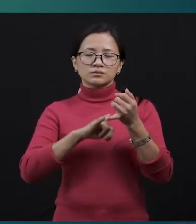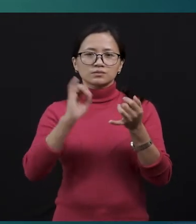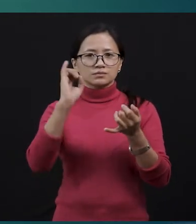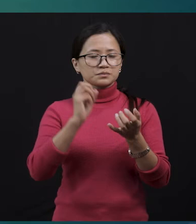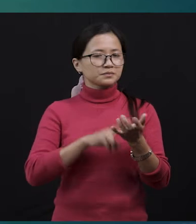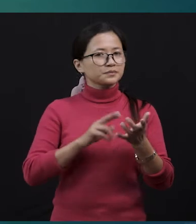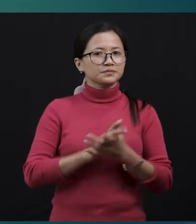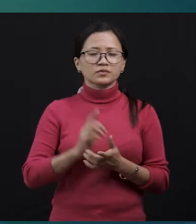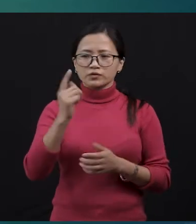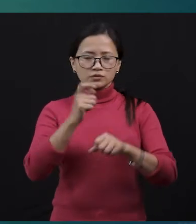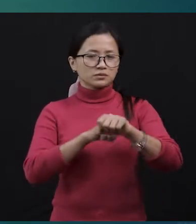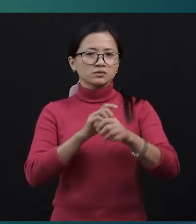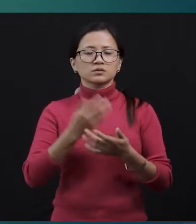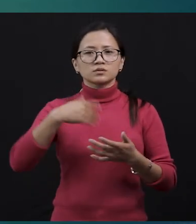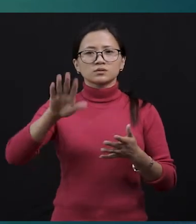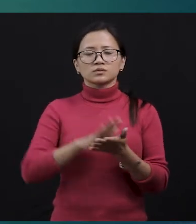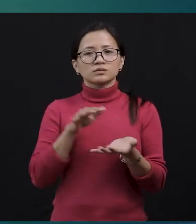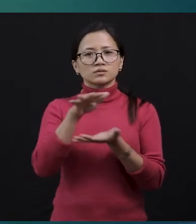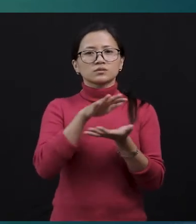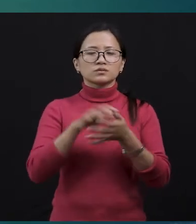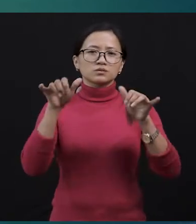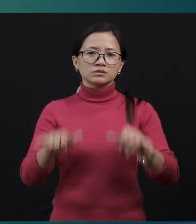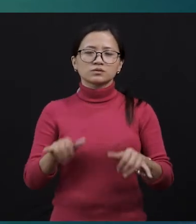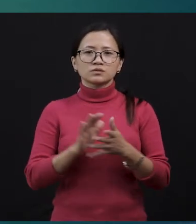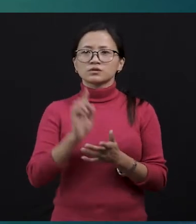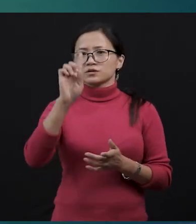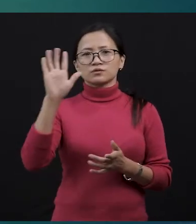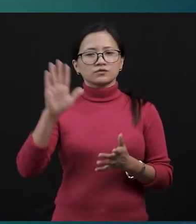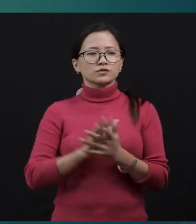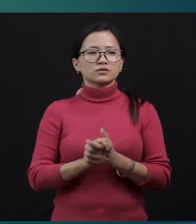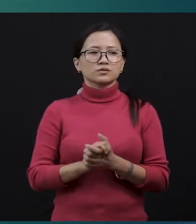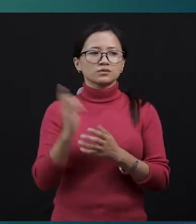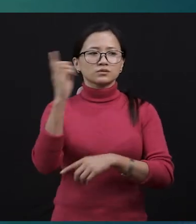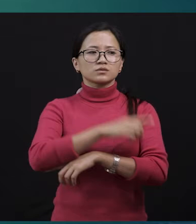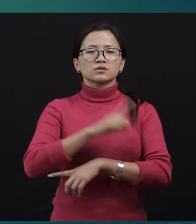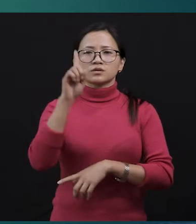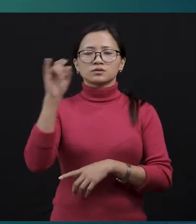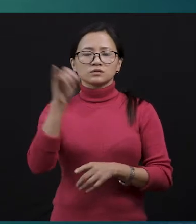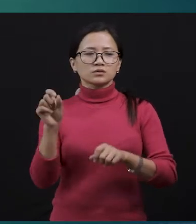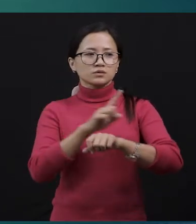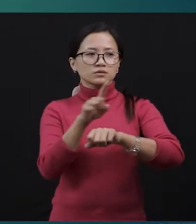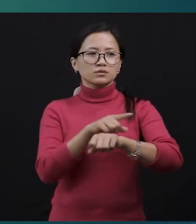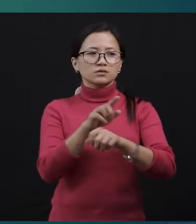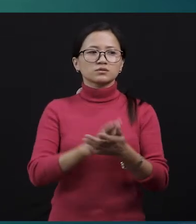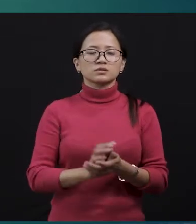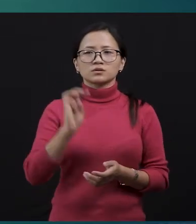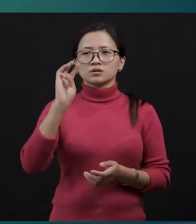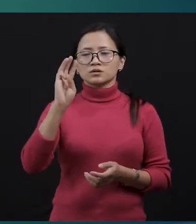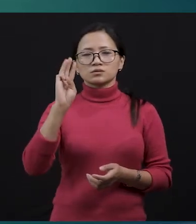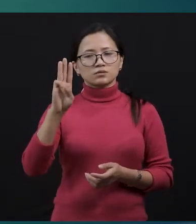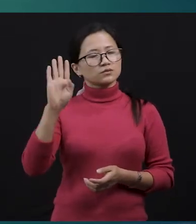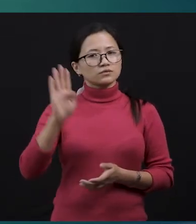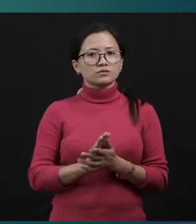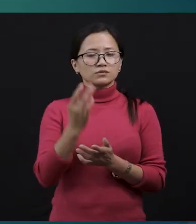okay? For the first time, when she went to space, she stayed on space for 15 days, 16 hours and 34 minutes. So you